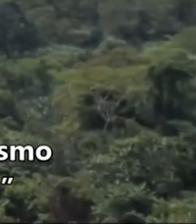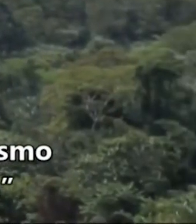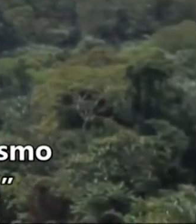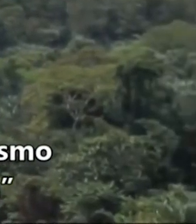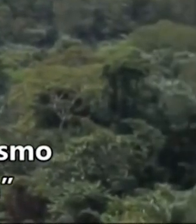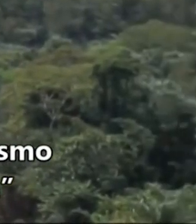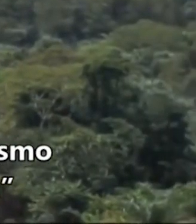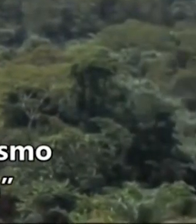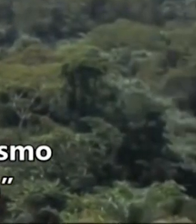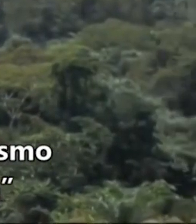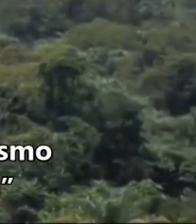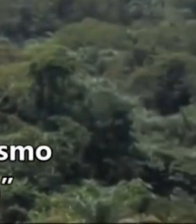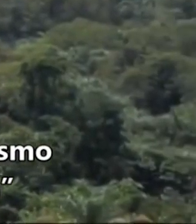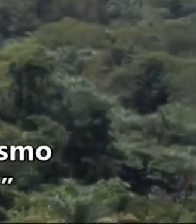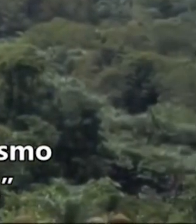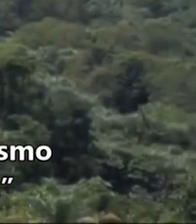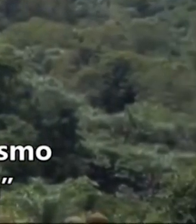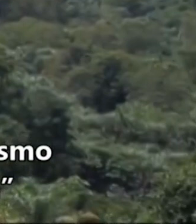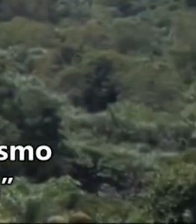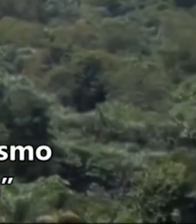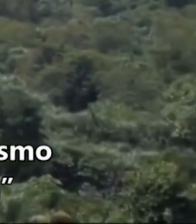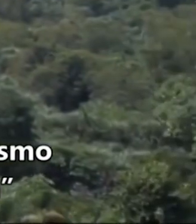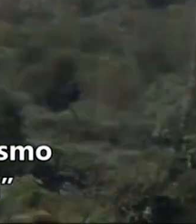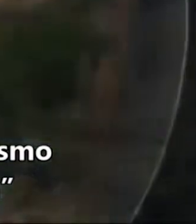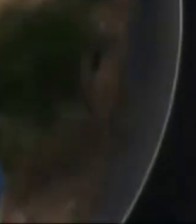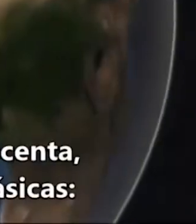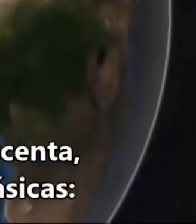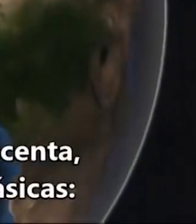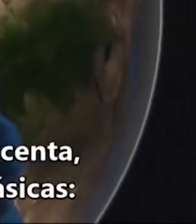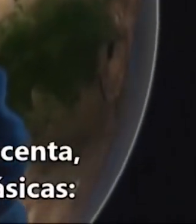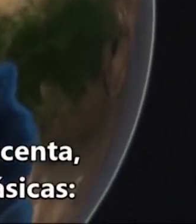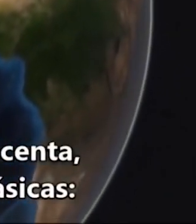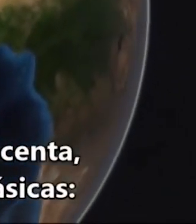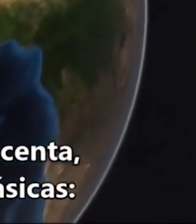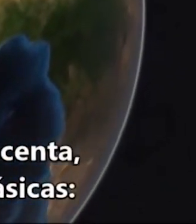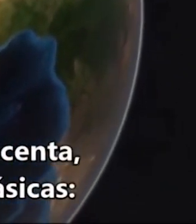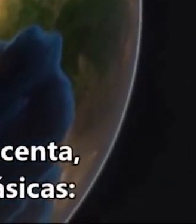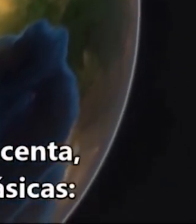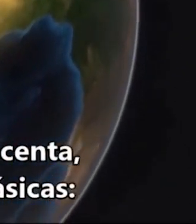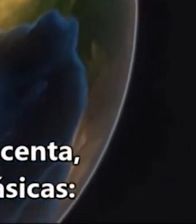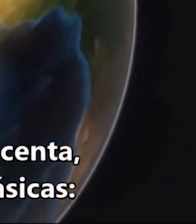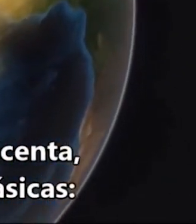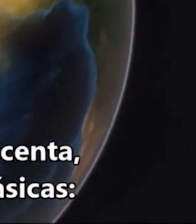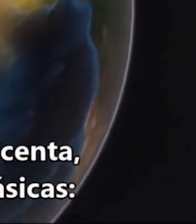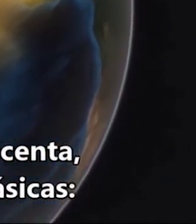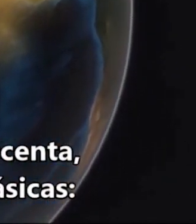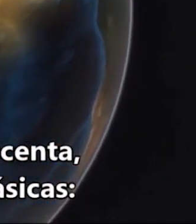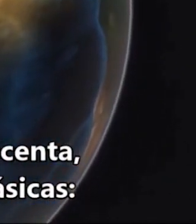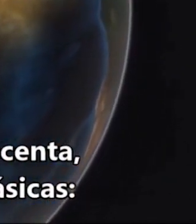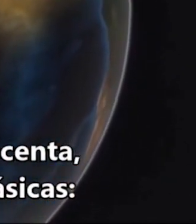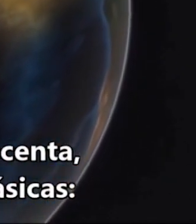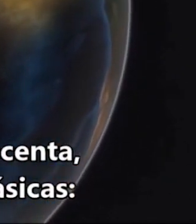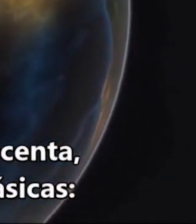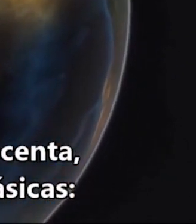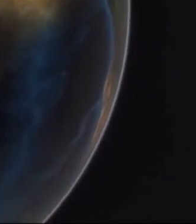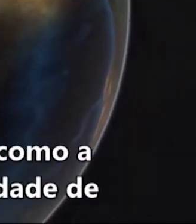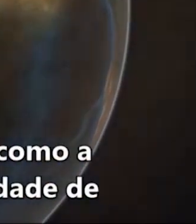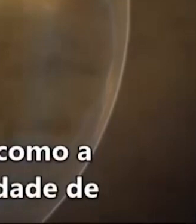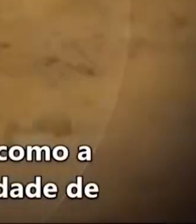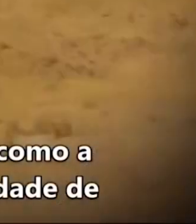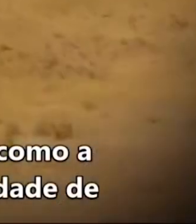and at the same time, climate change will affect dust. As researchers, he adds, we ask ourselves two basic